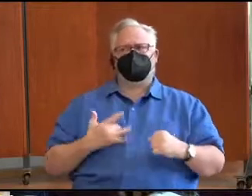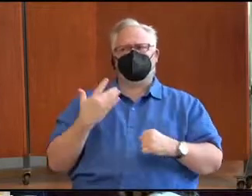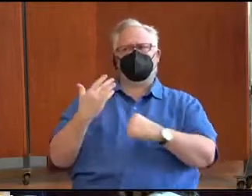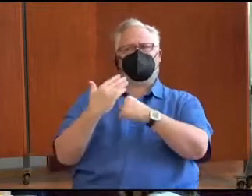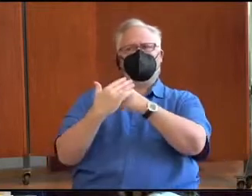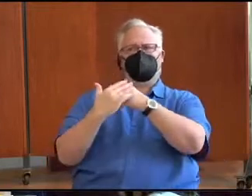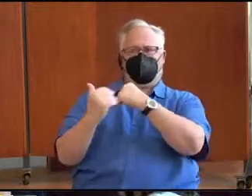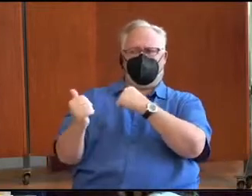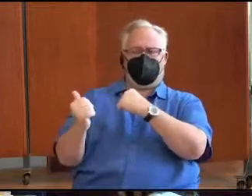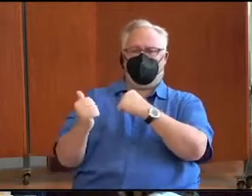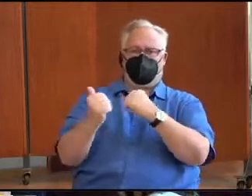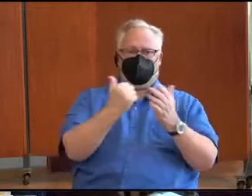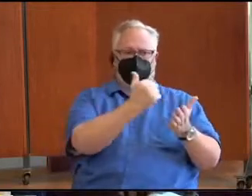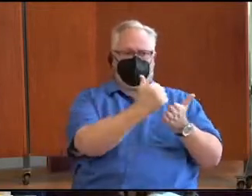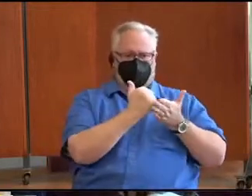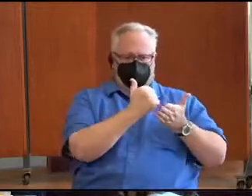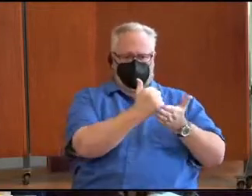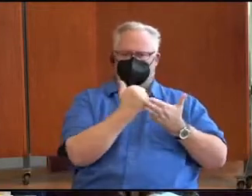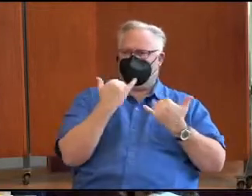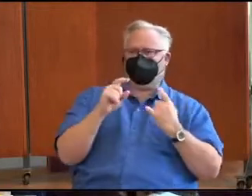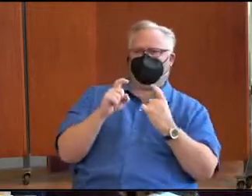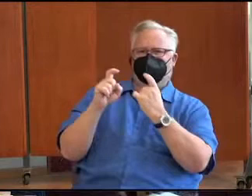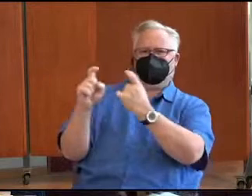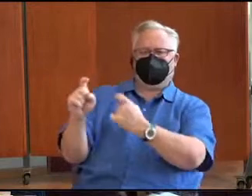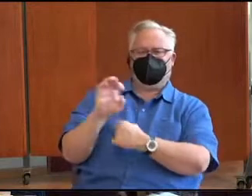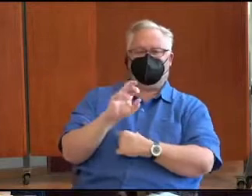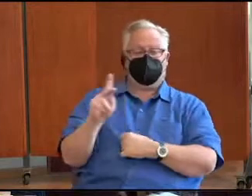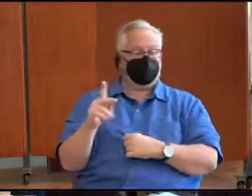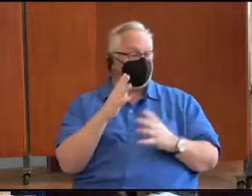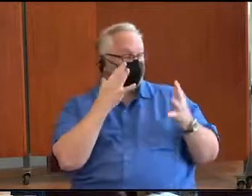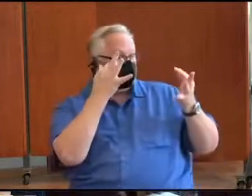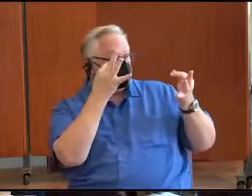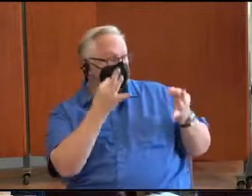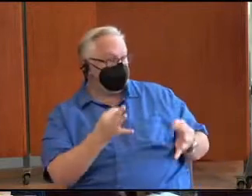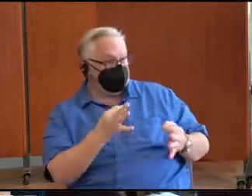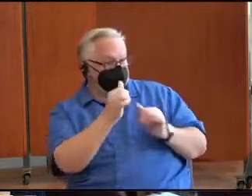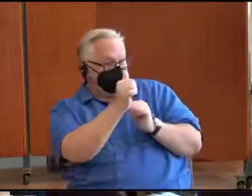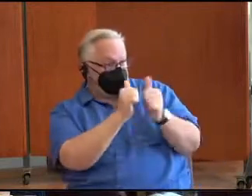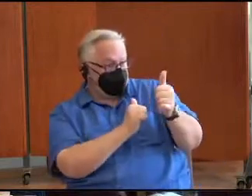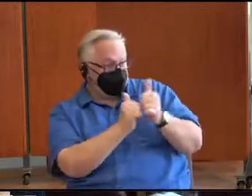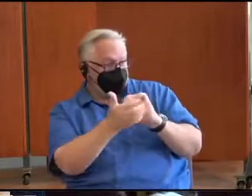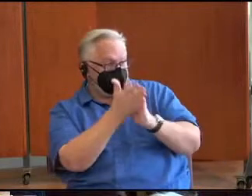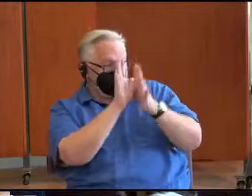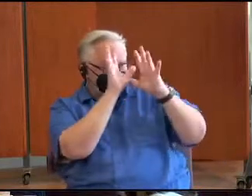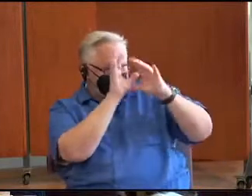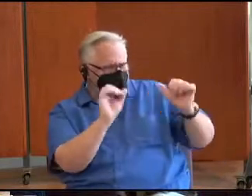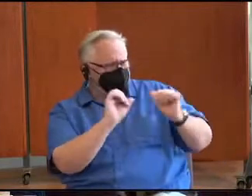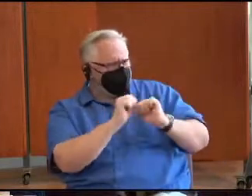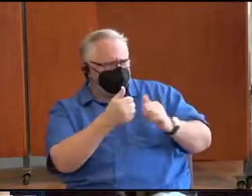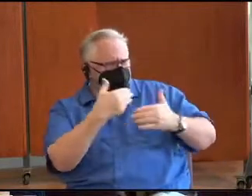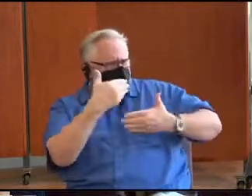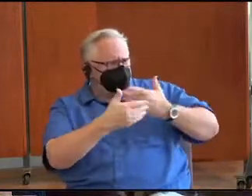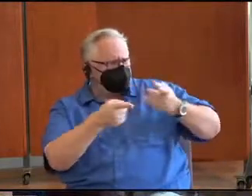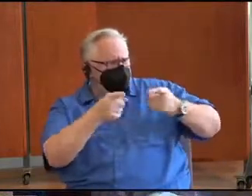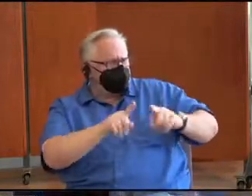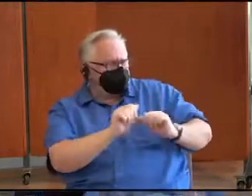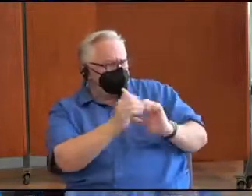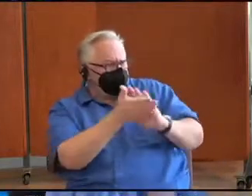back. Nice. So once you decided to run, how does that process work? How did you become the president?